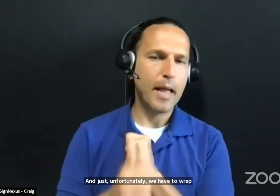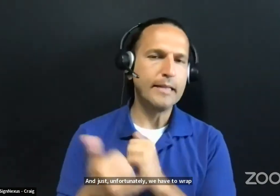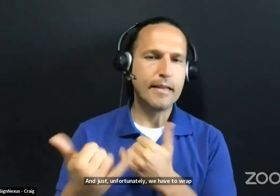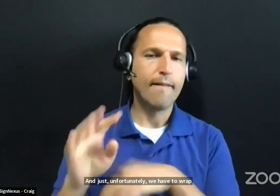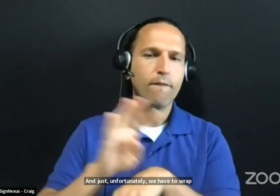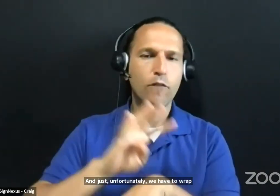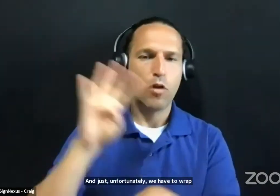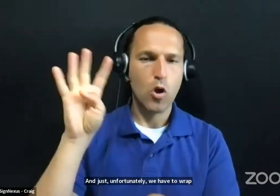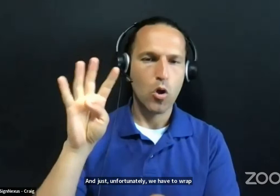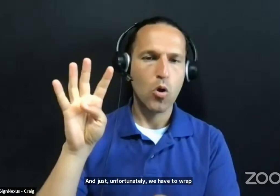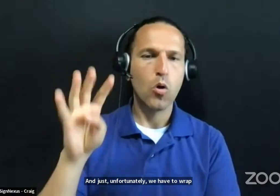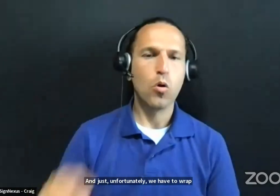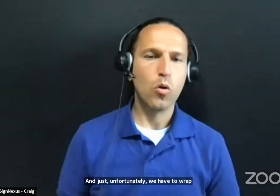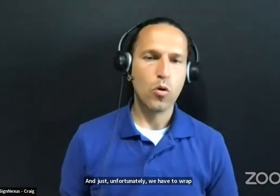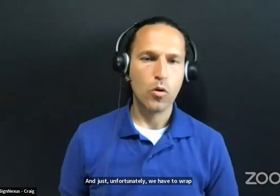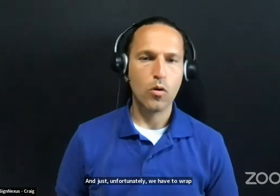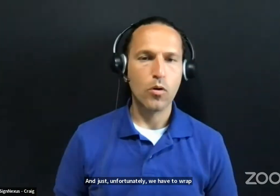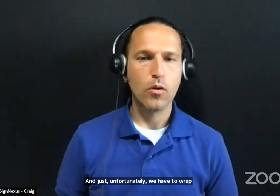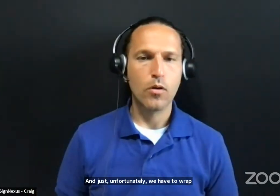4. So